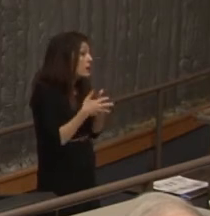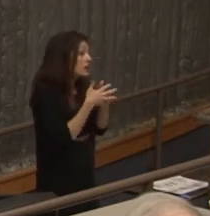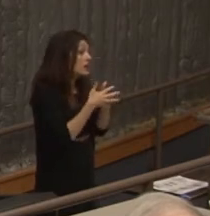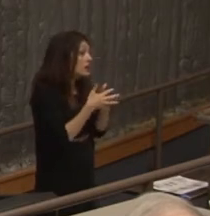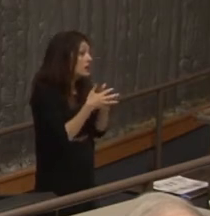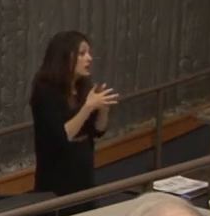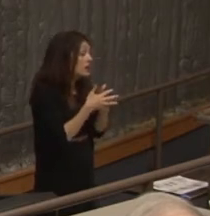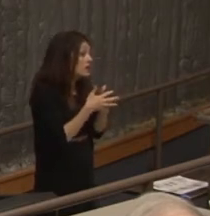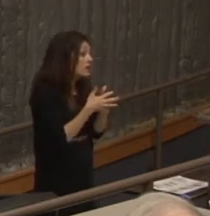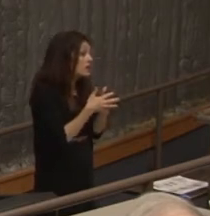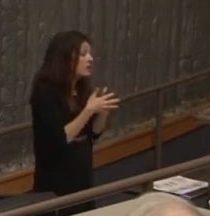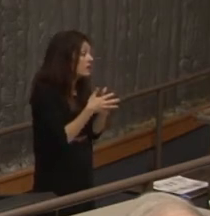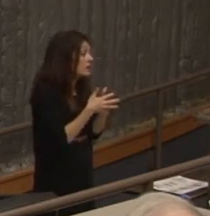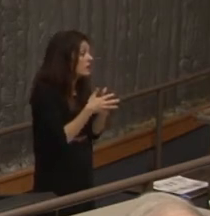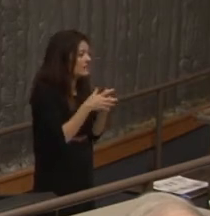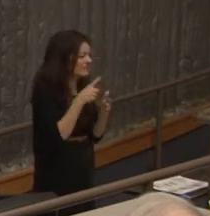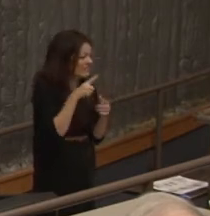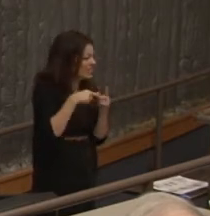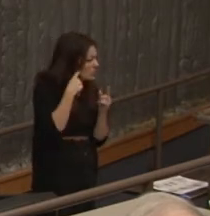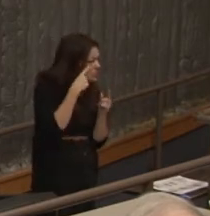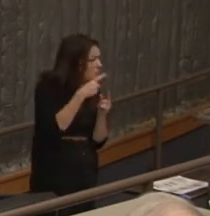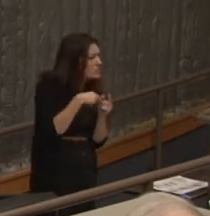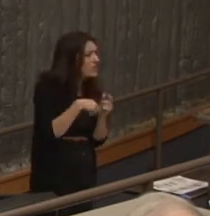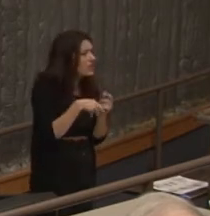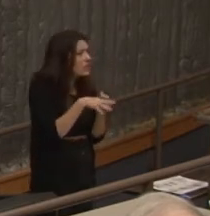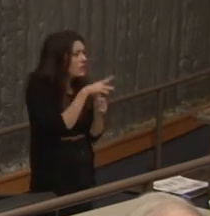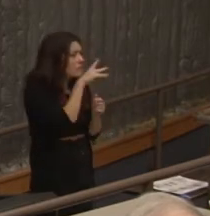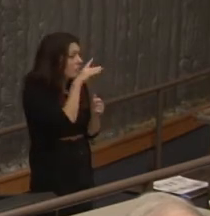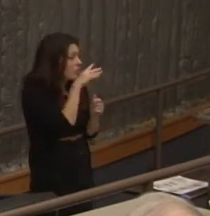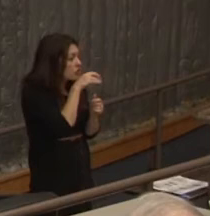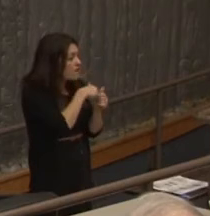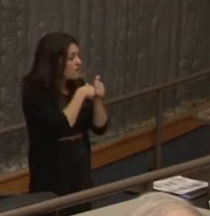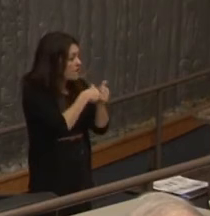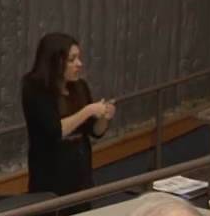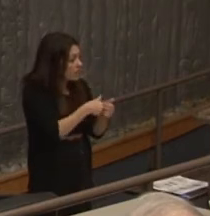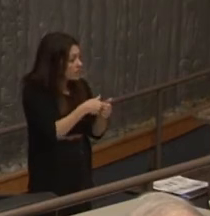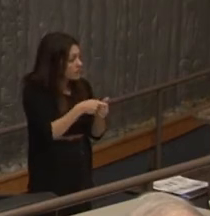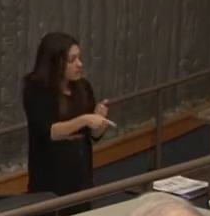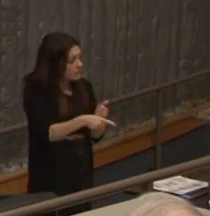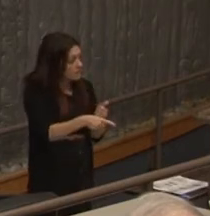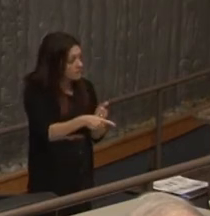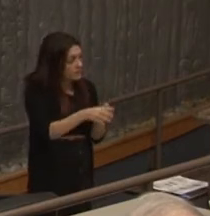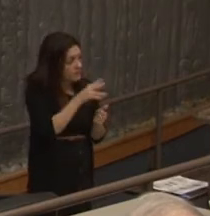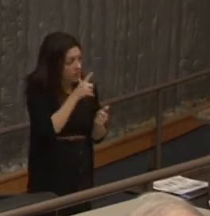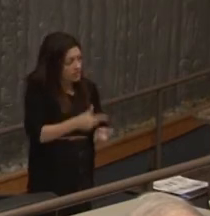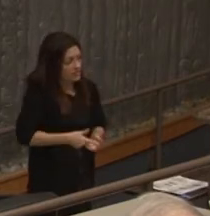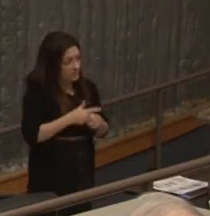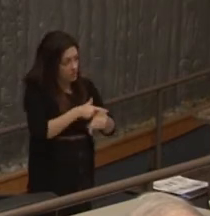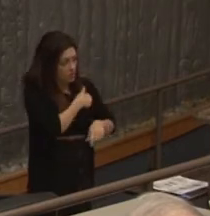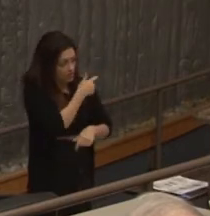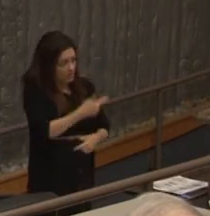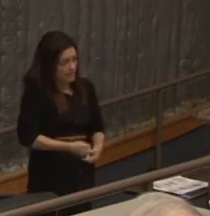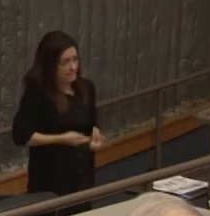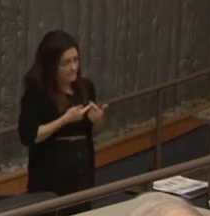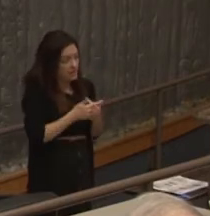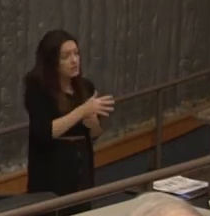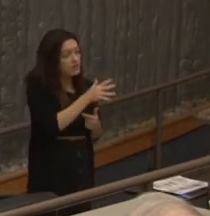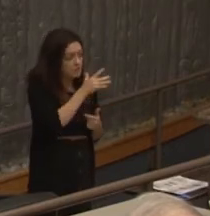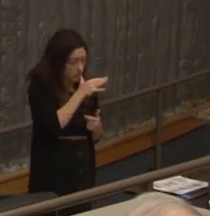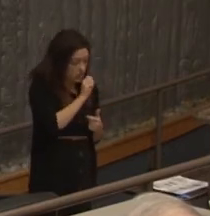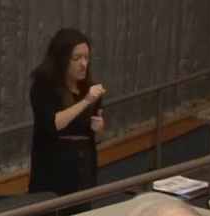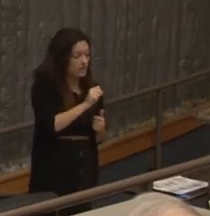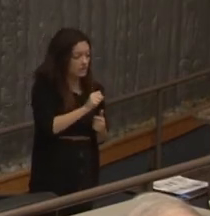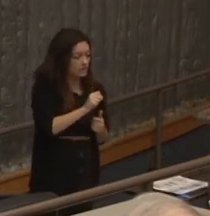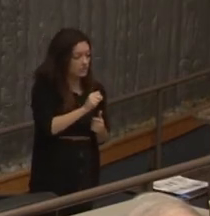louder. I'm sorry, did his mother follow him to the United States, and did she live a long life? His mother followed him to the